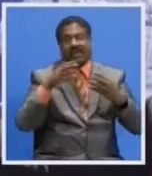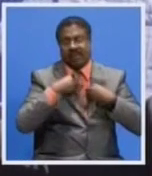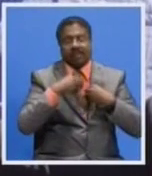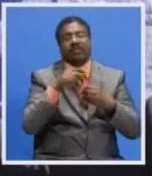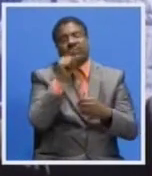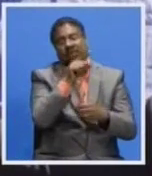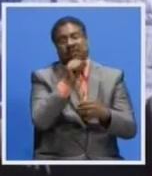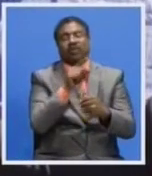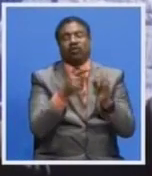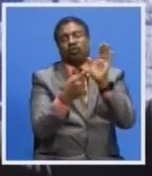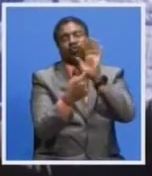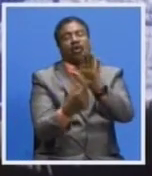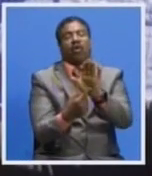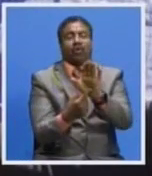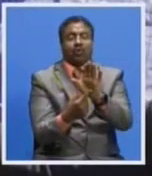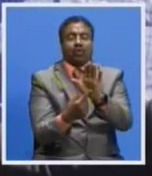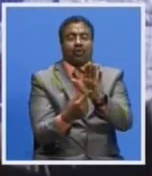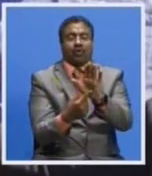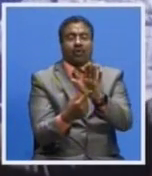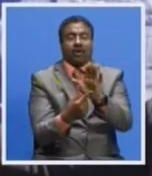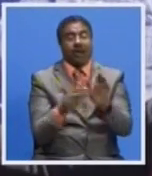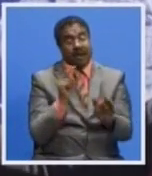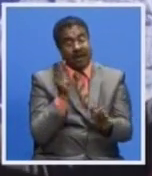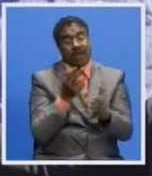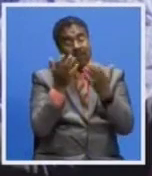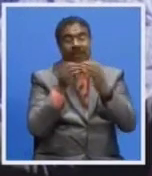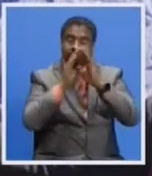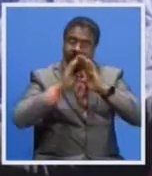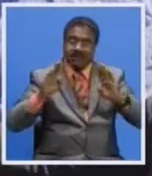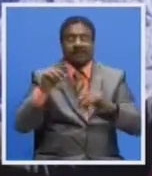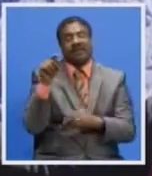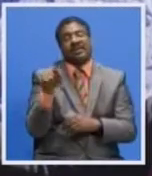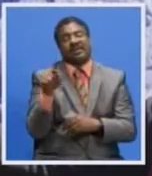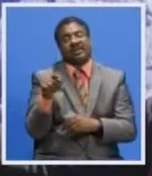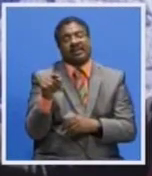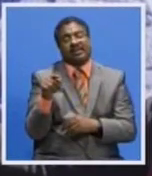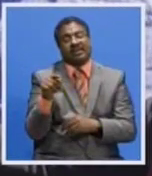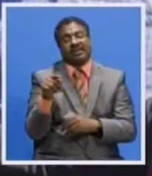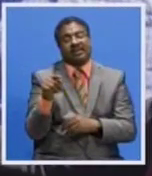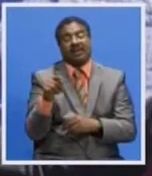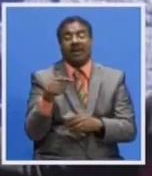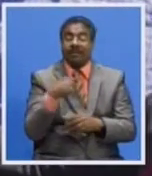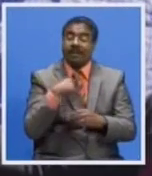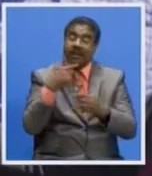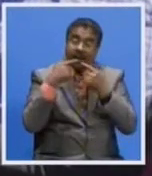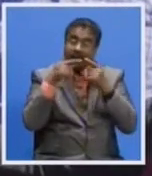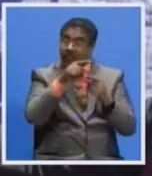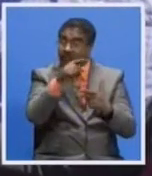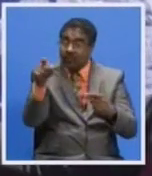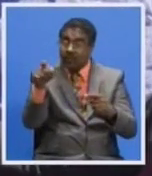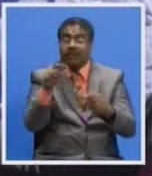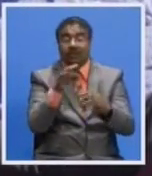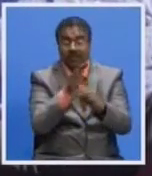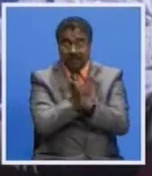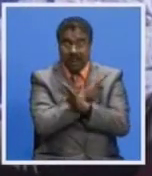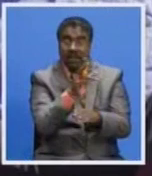don't want to get things for granted. We decided to come to the ground. And the best way is to ensure the Zambian people that the police officers